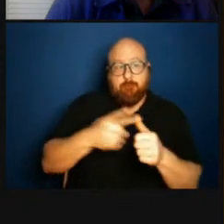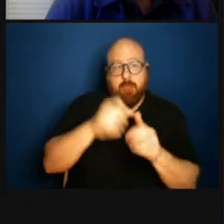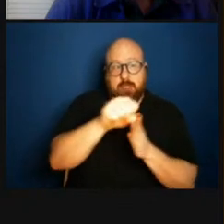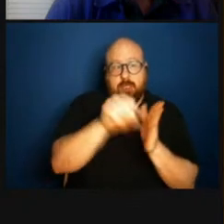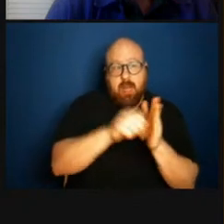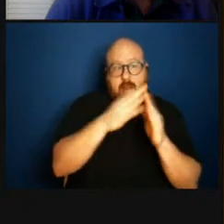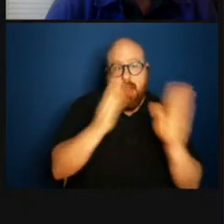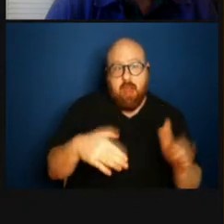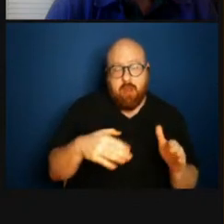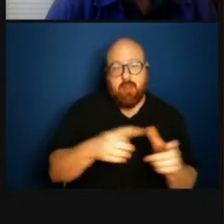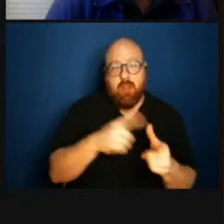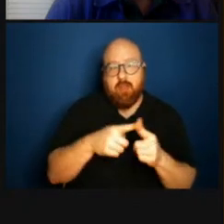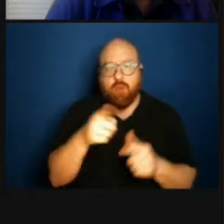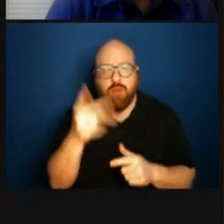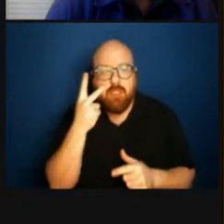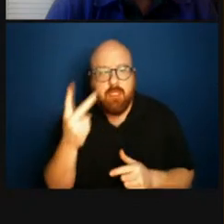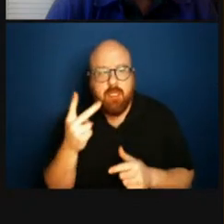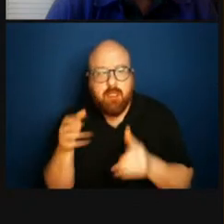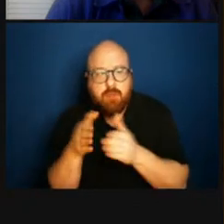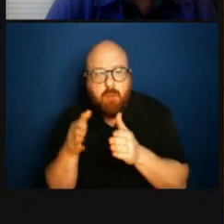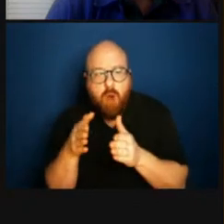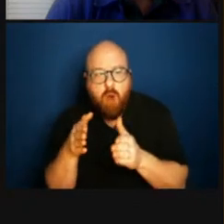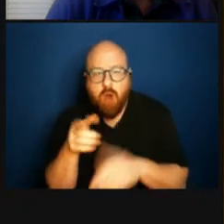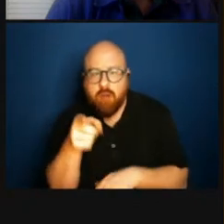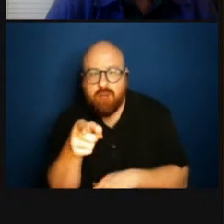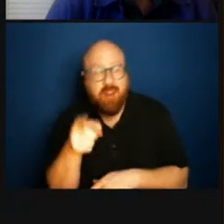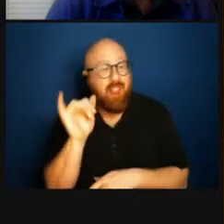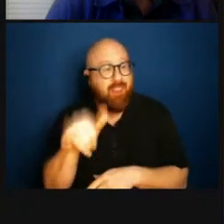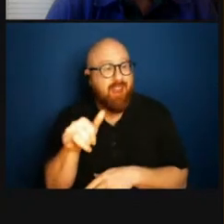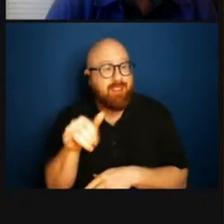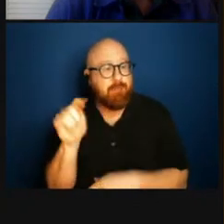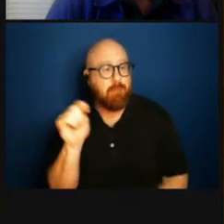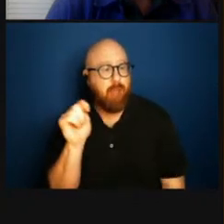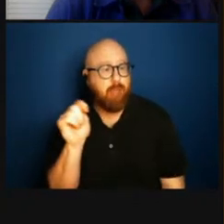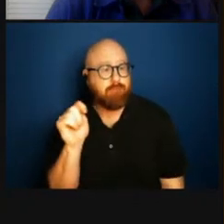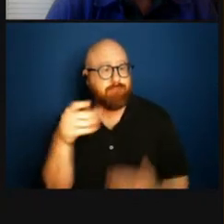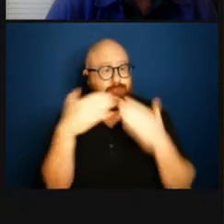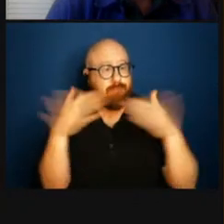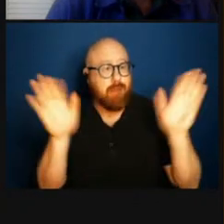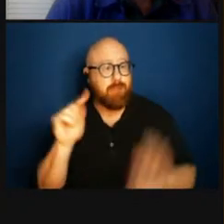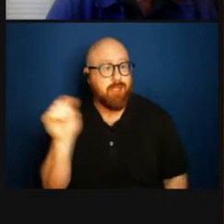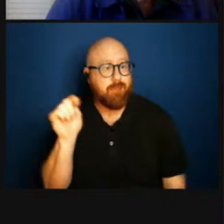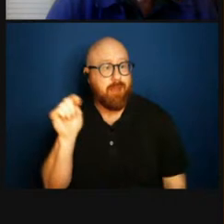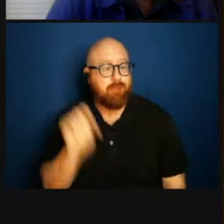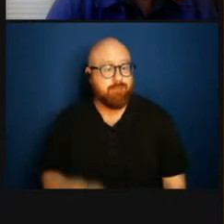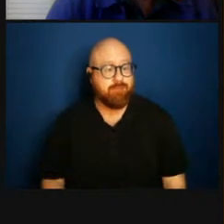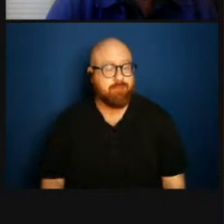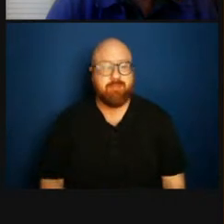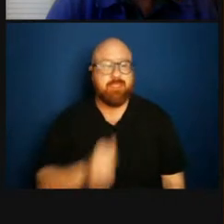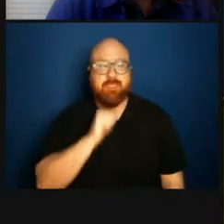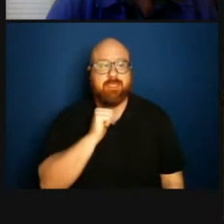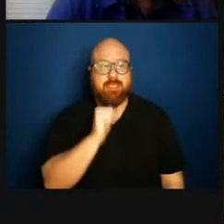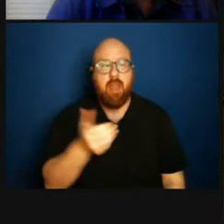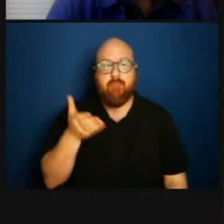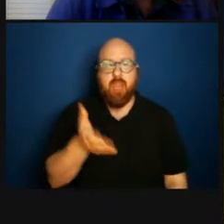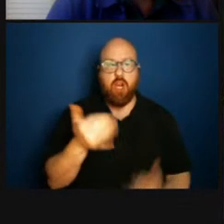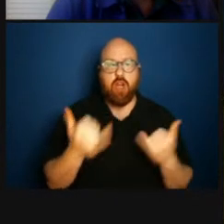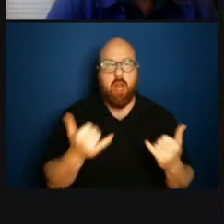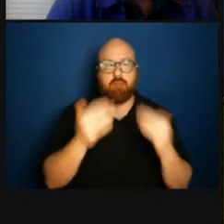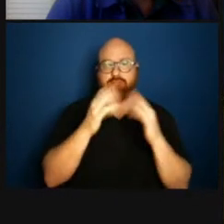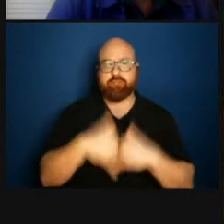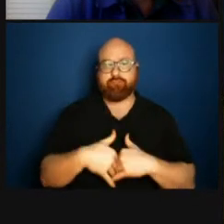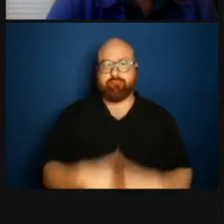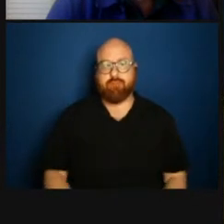tiny one in the background is a public urinal, believe it or not, that no longer exists. Next.